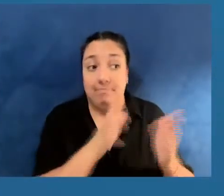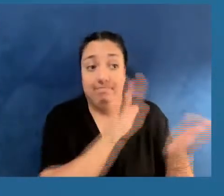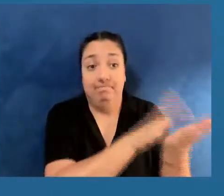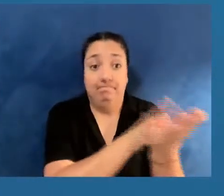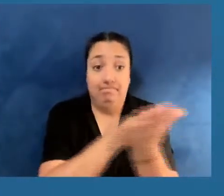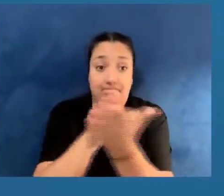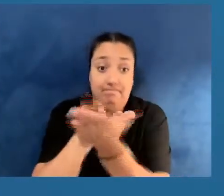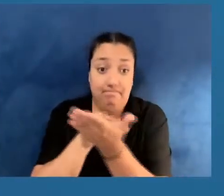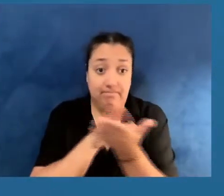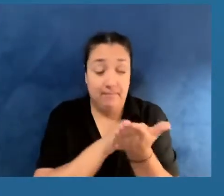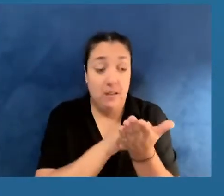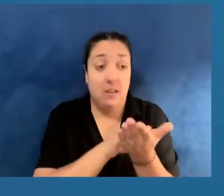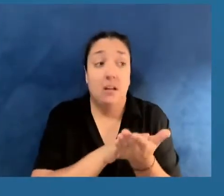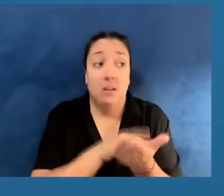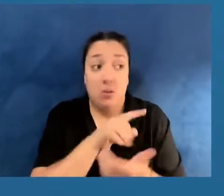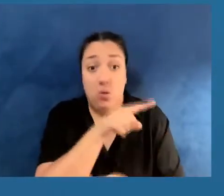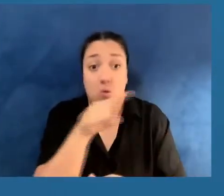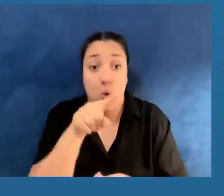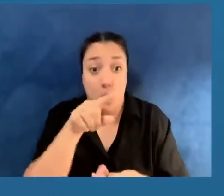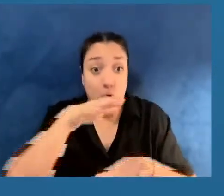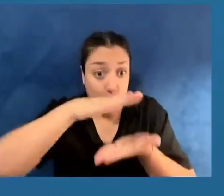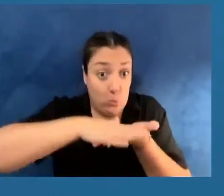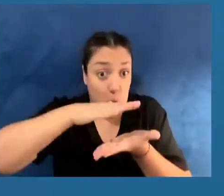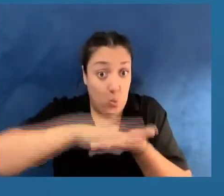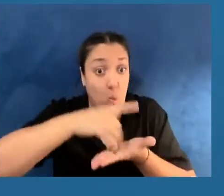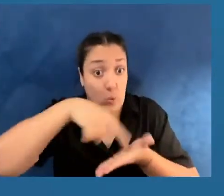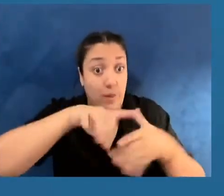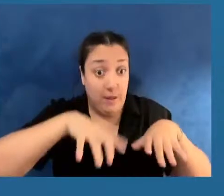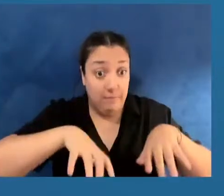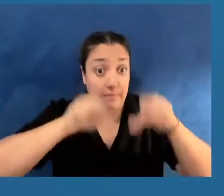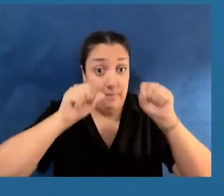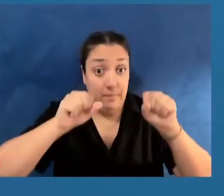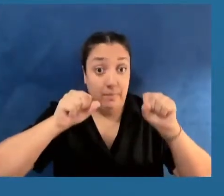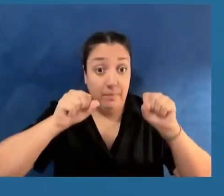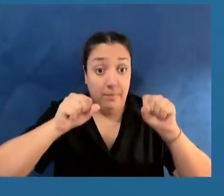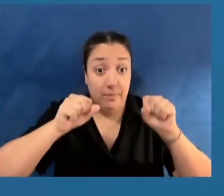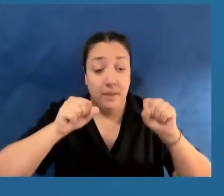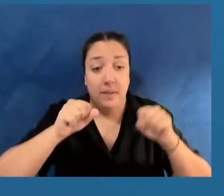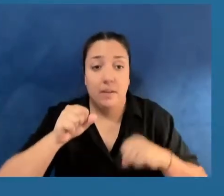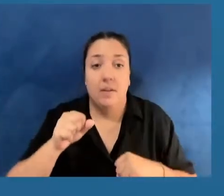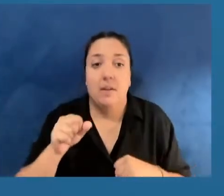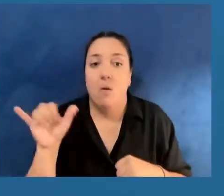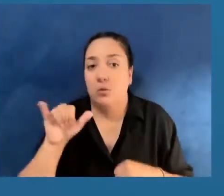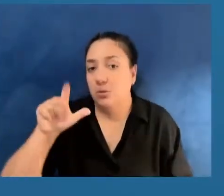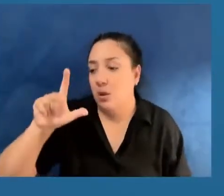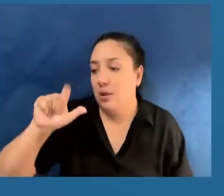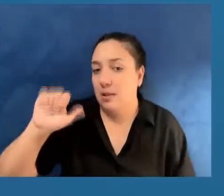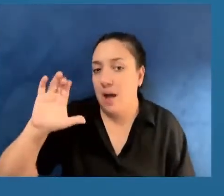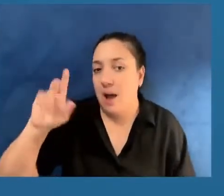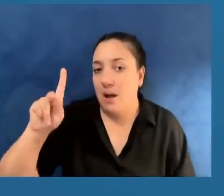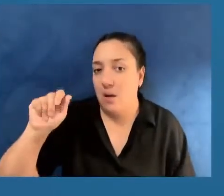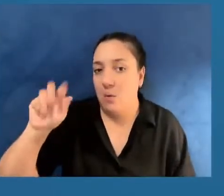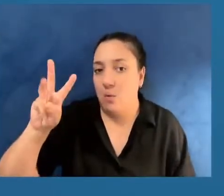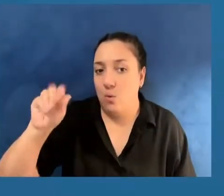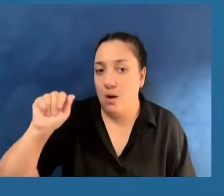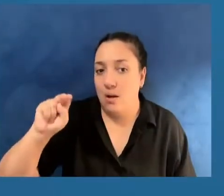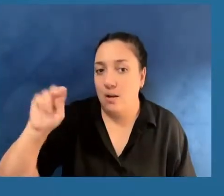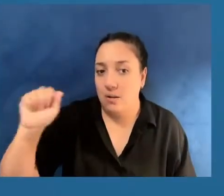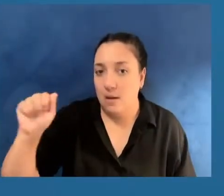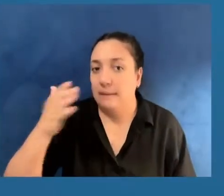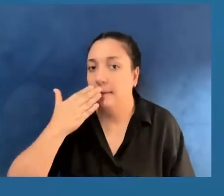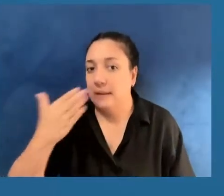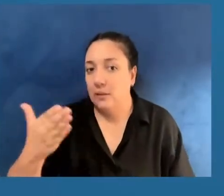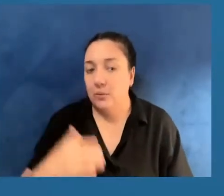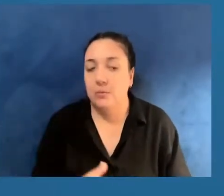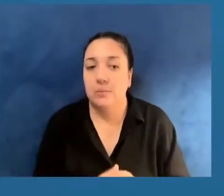out to Lackawanna for helping show the way. I'm looking forward to that as being part of the conversation as well. So thank you. All right, Governor, we're going to pause there. We're